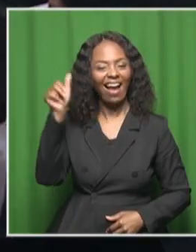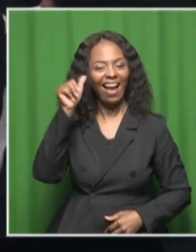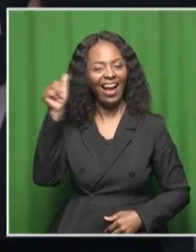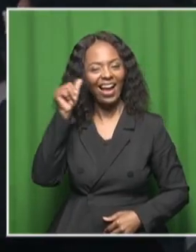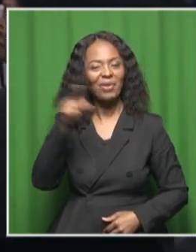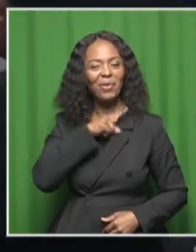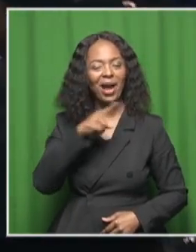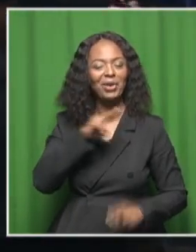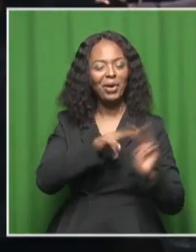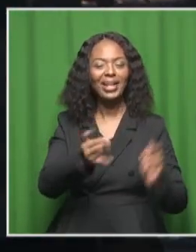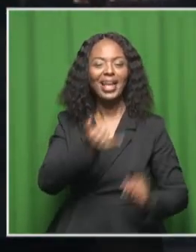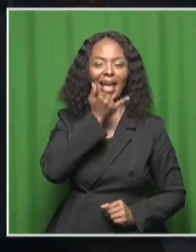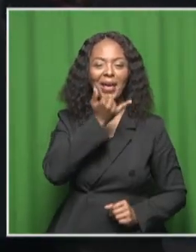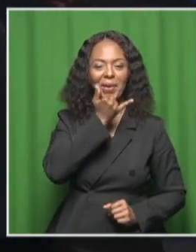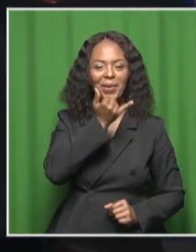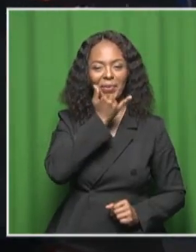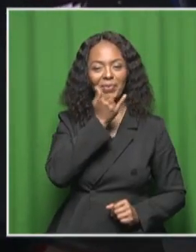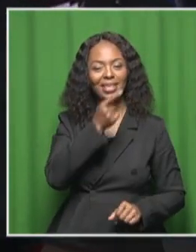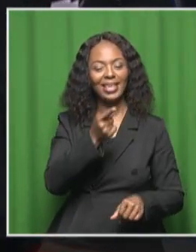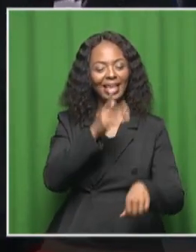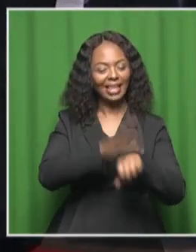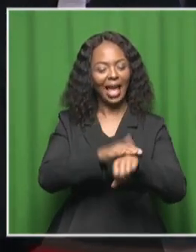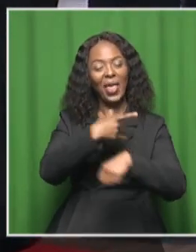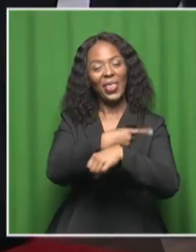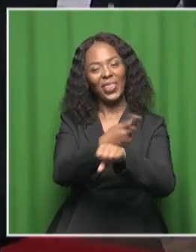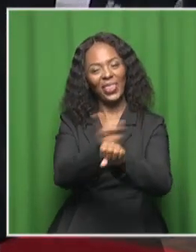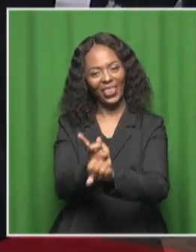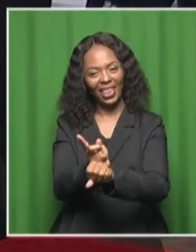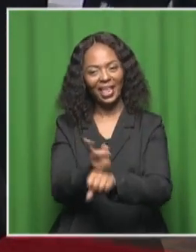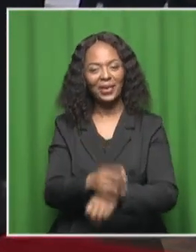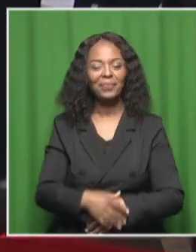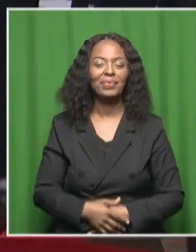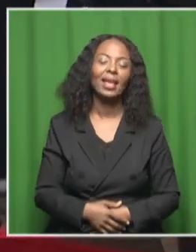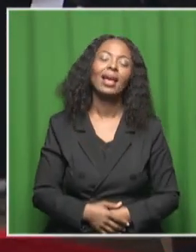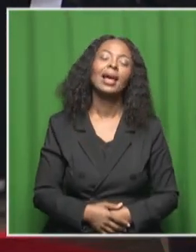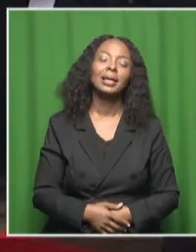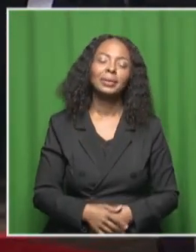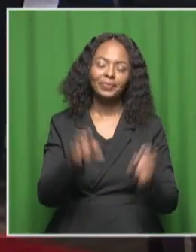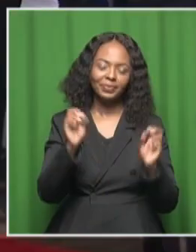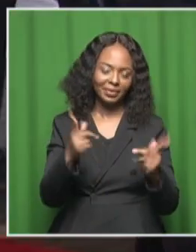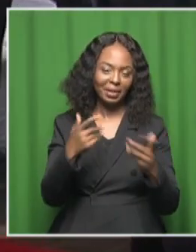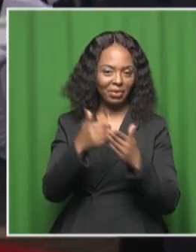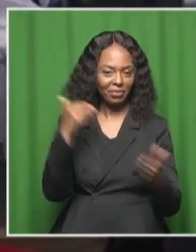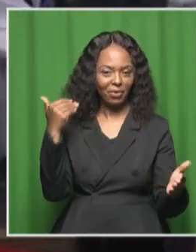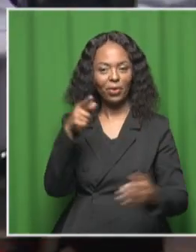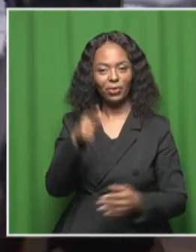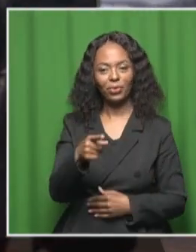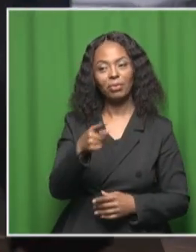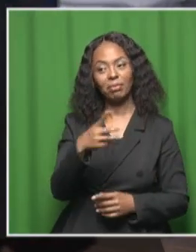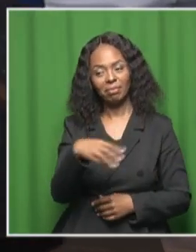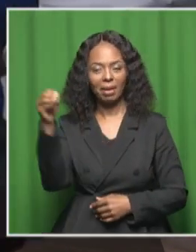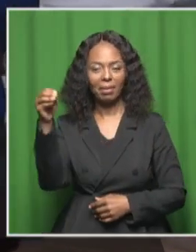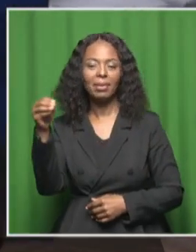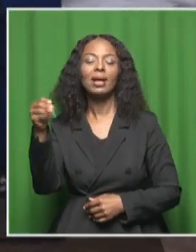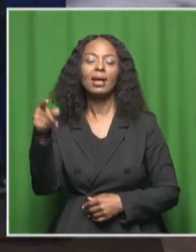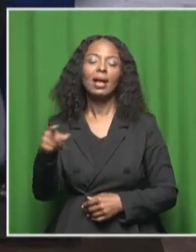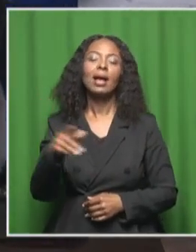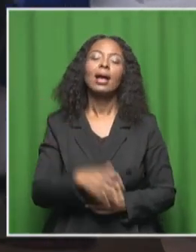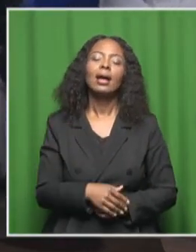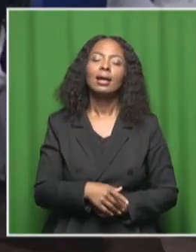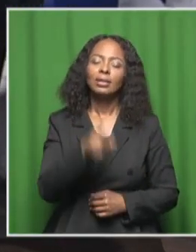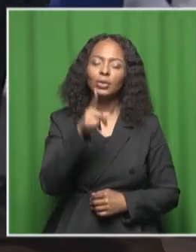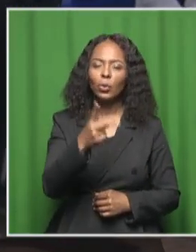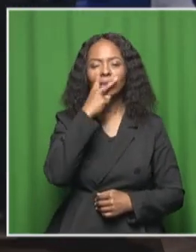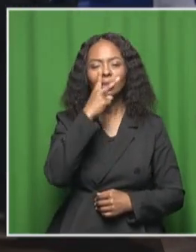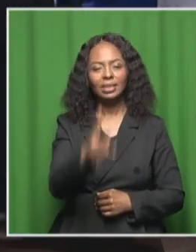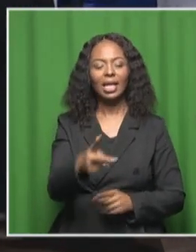happy with that. But before we let you go, I'm sure you've seen the different reflections of his legacy.